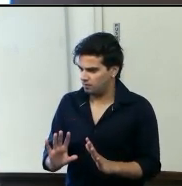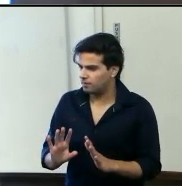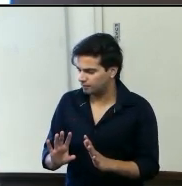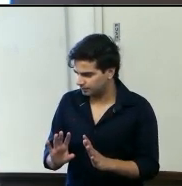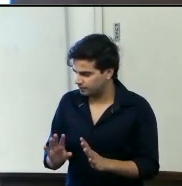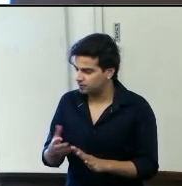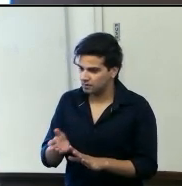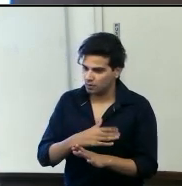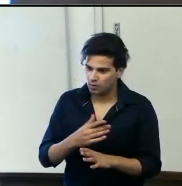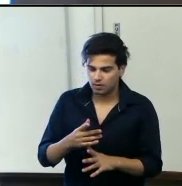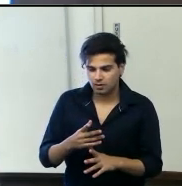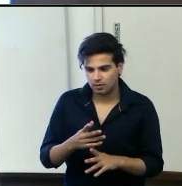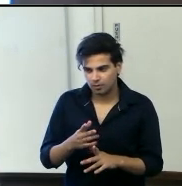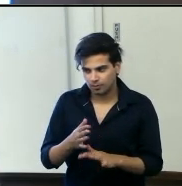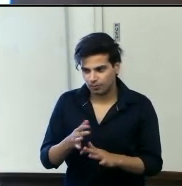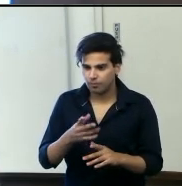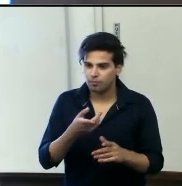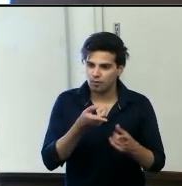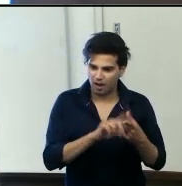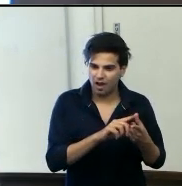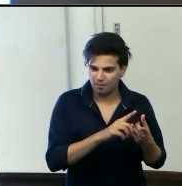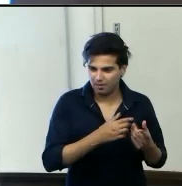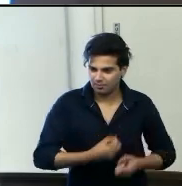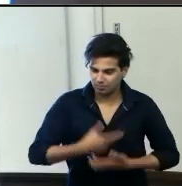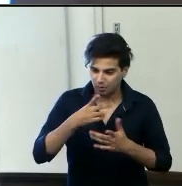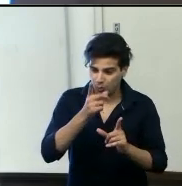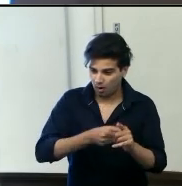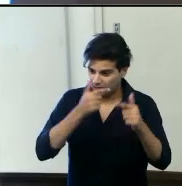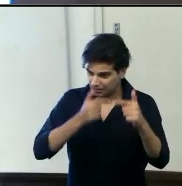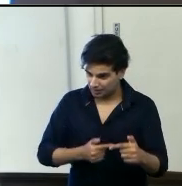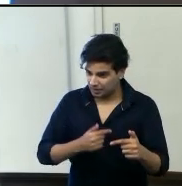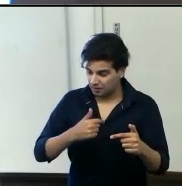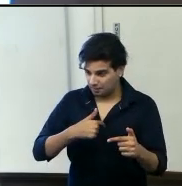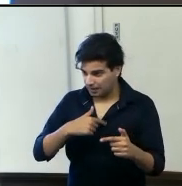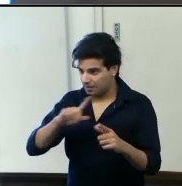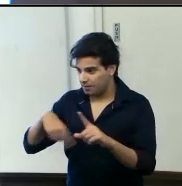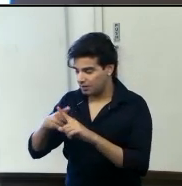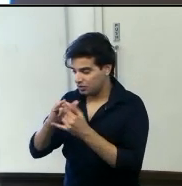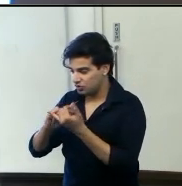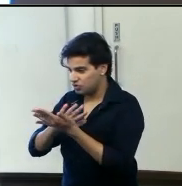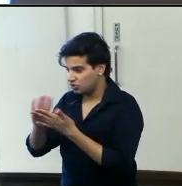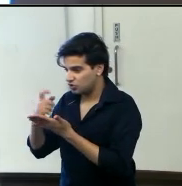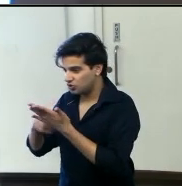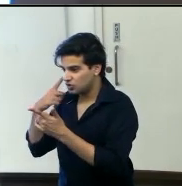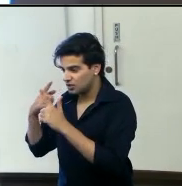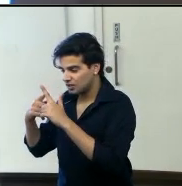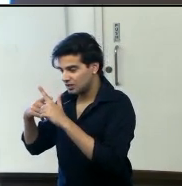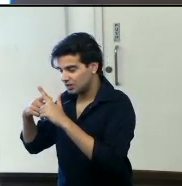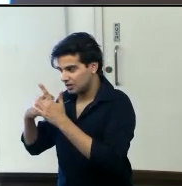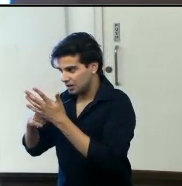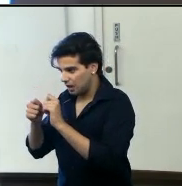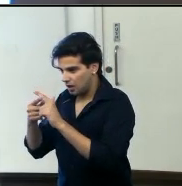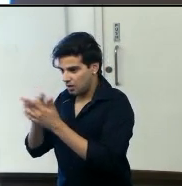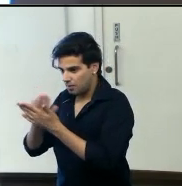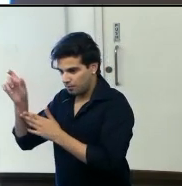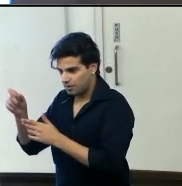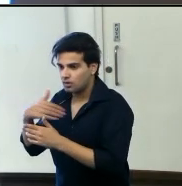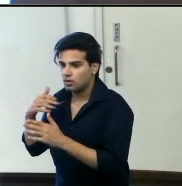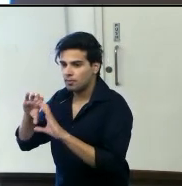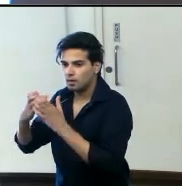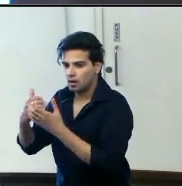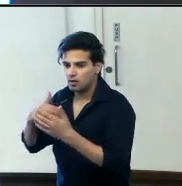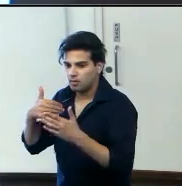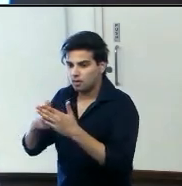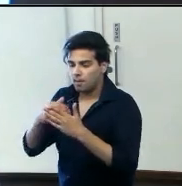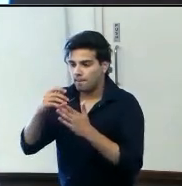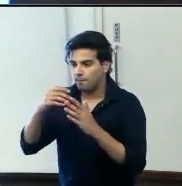interesting, incident with you. For 1 year, me and Sridhar, my classmate, we were studying in Baroda. We didn't come back from